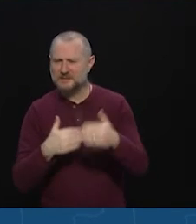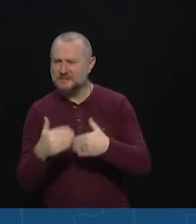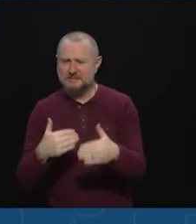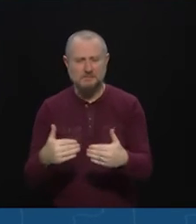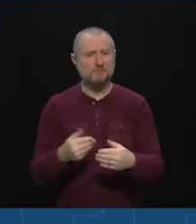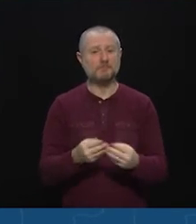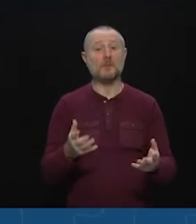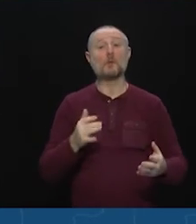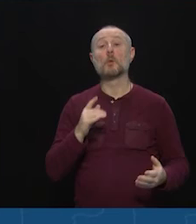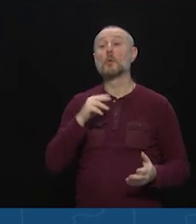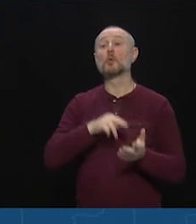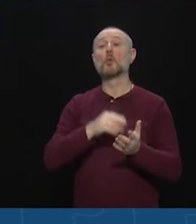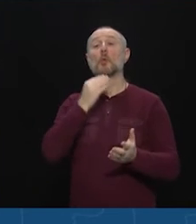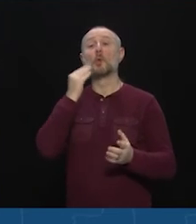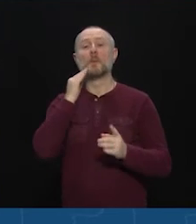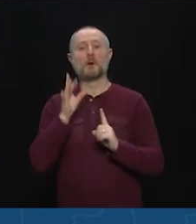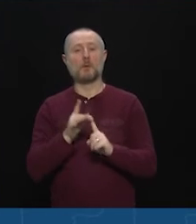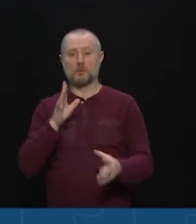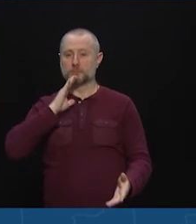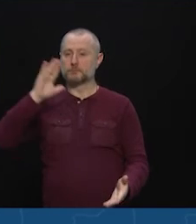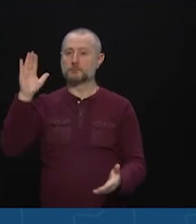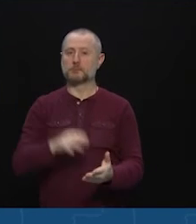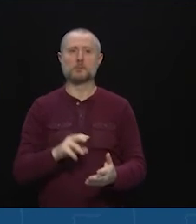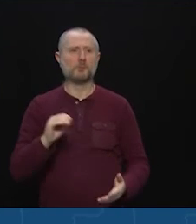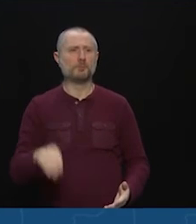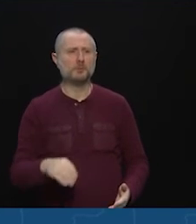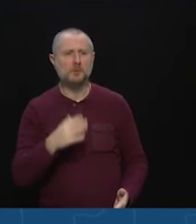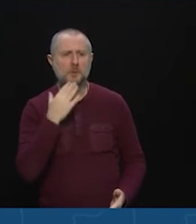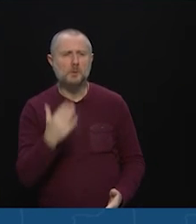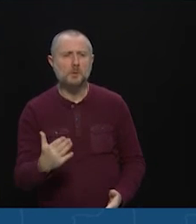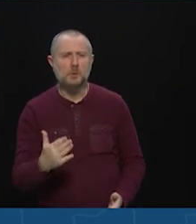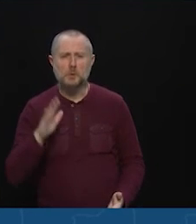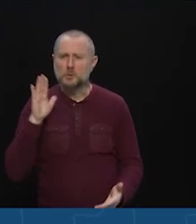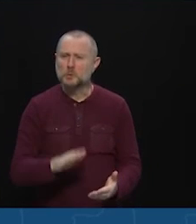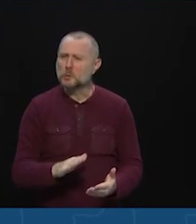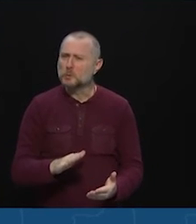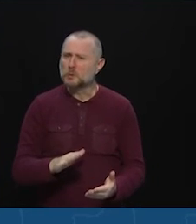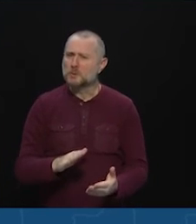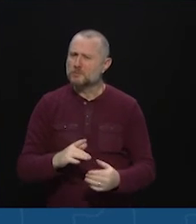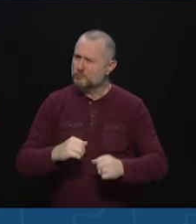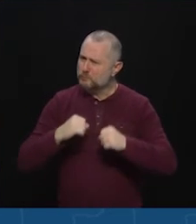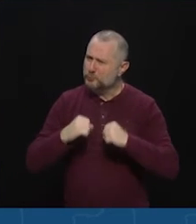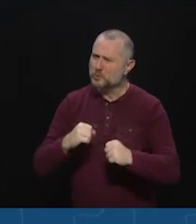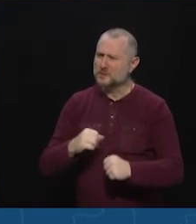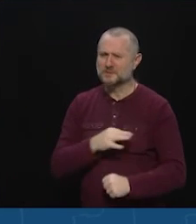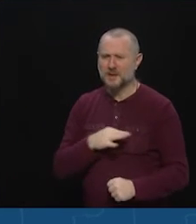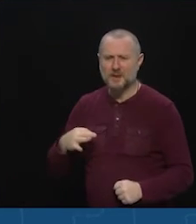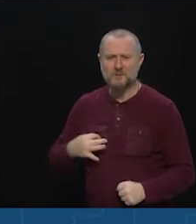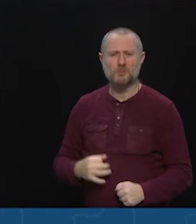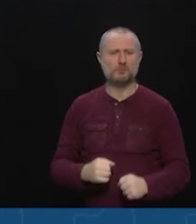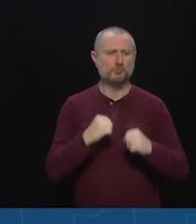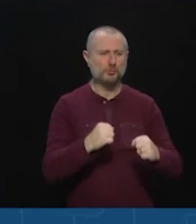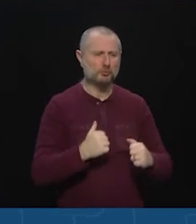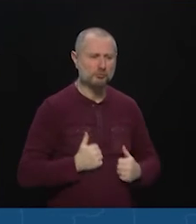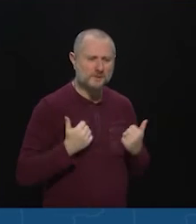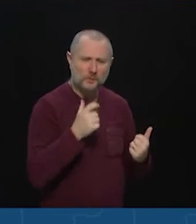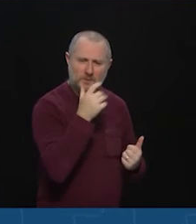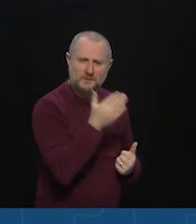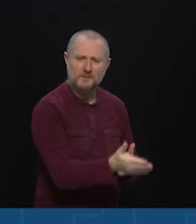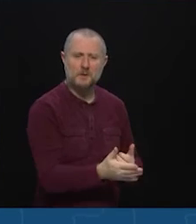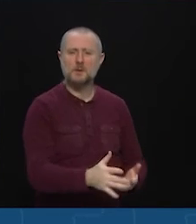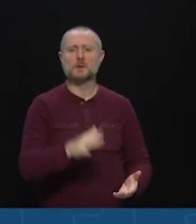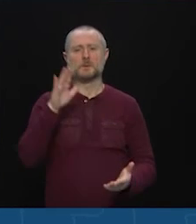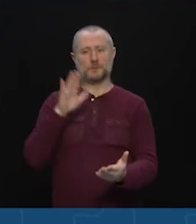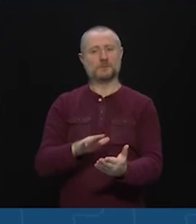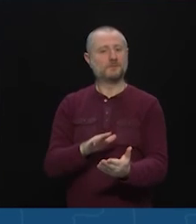That's really important, and making sure we protect the staff and the residents as well. So we're seeing that great decline that's down from 30%